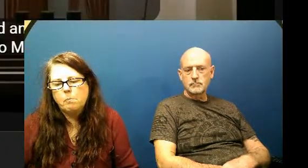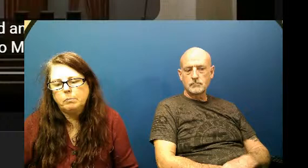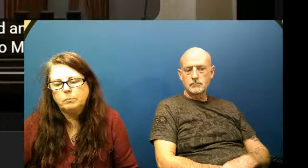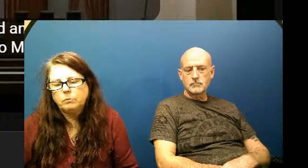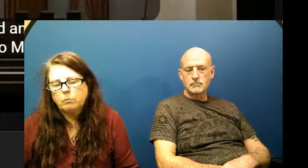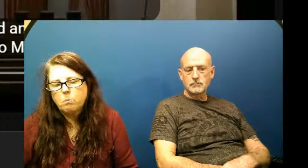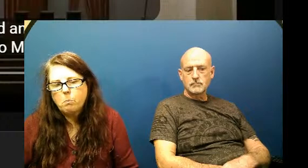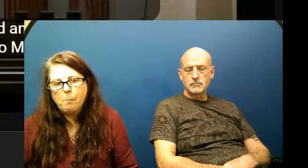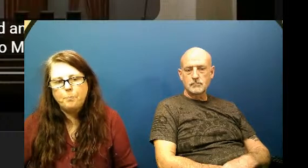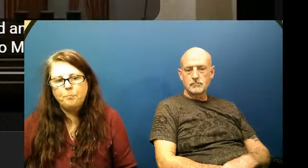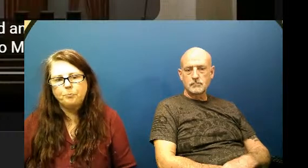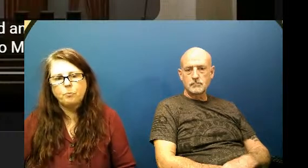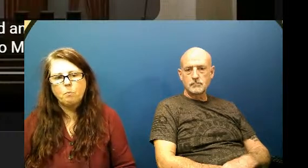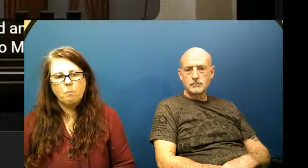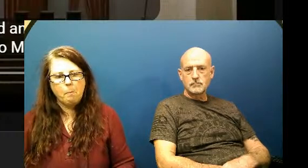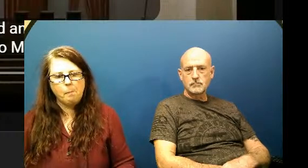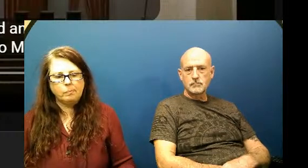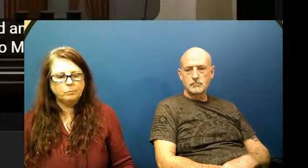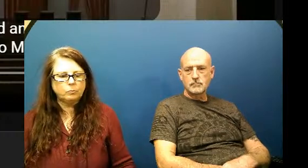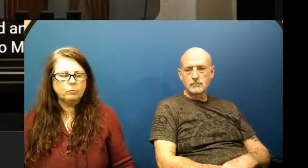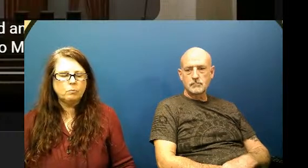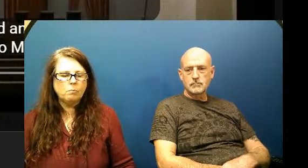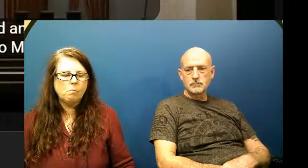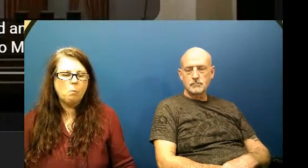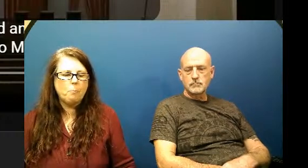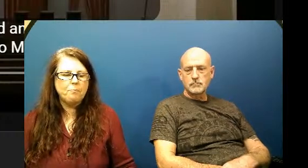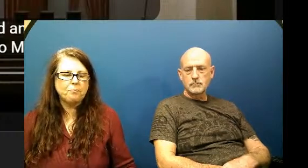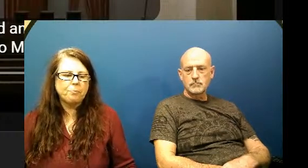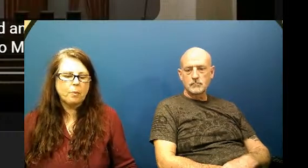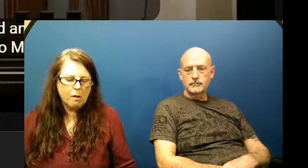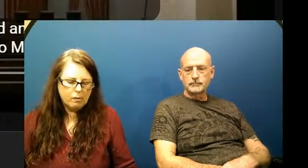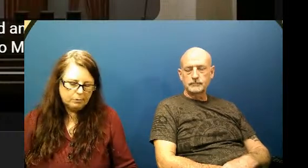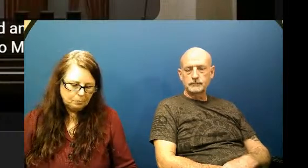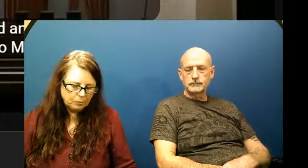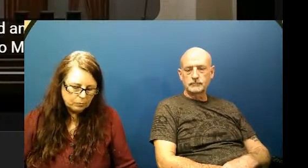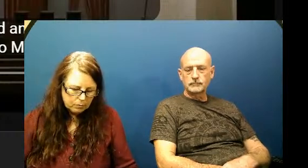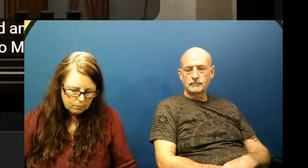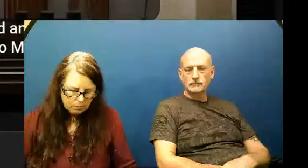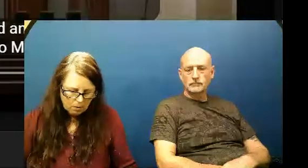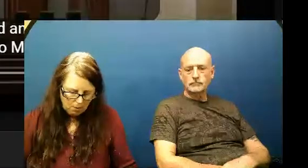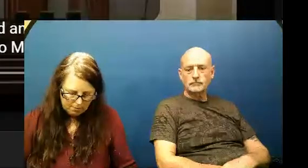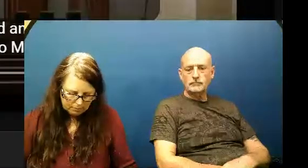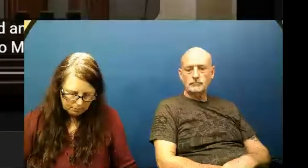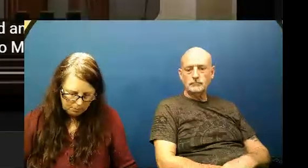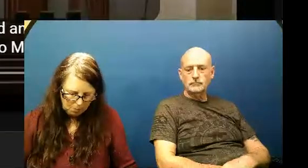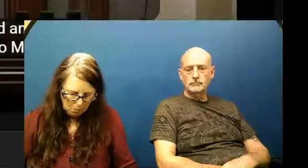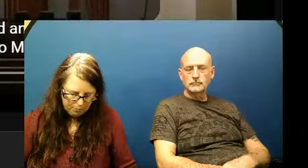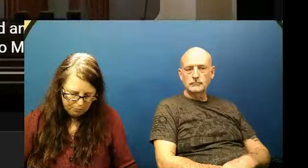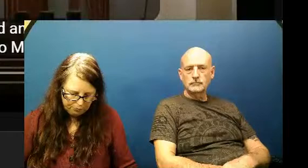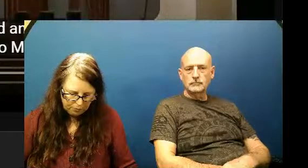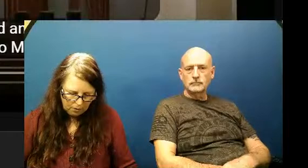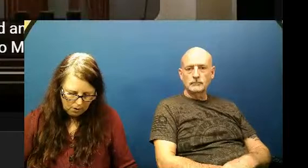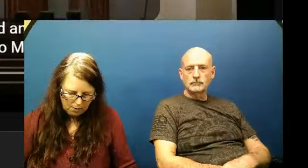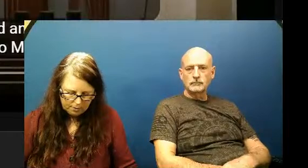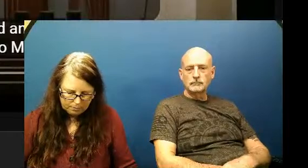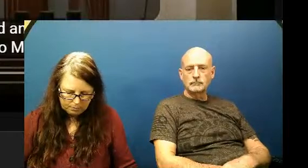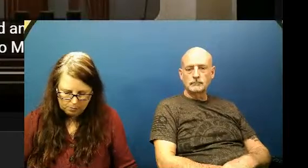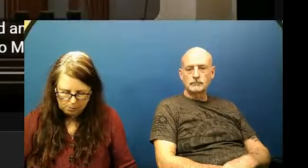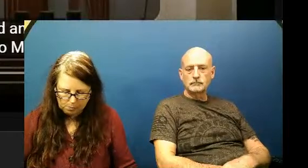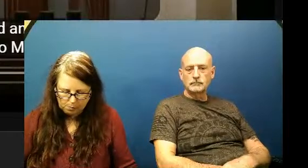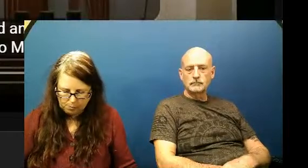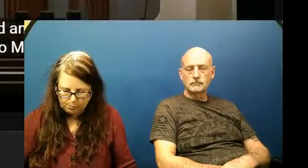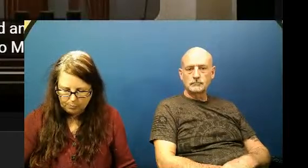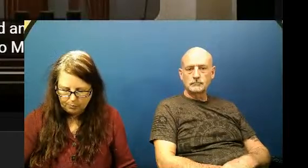sought to build detailed profiles about Americans, where we live and work, who our friends and coworkers are, what our interests